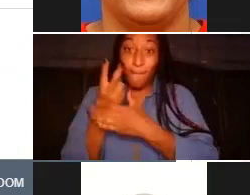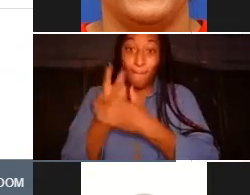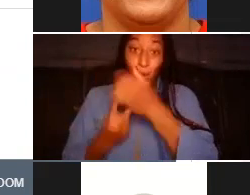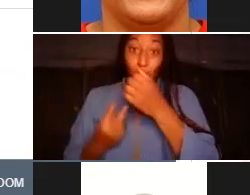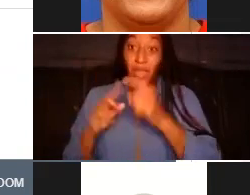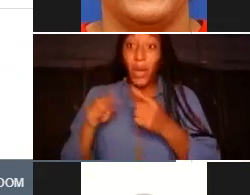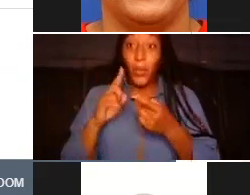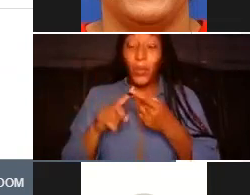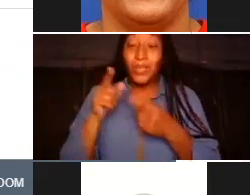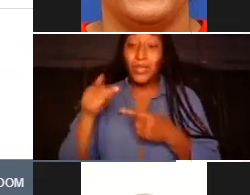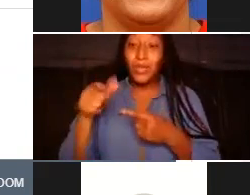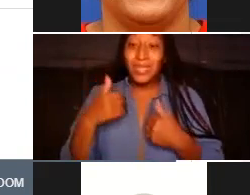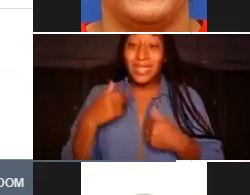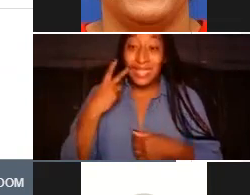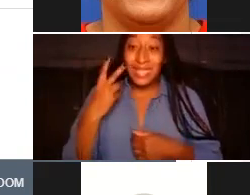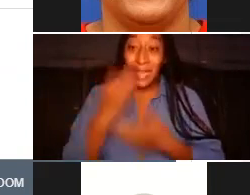is periodic.